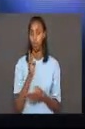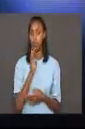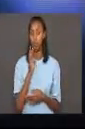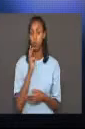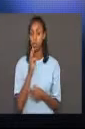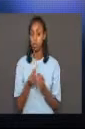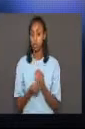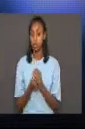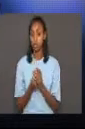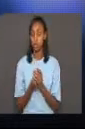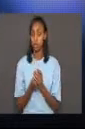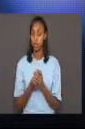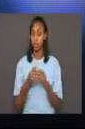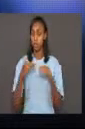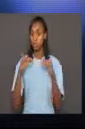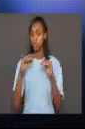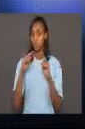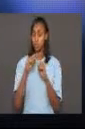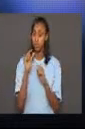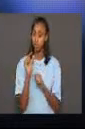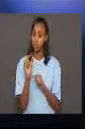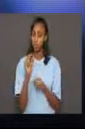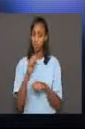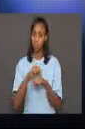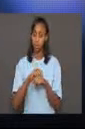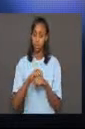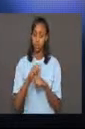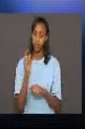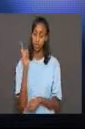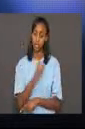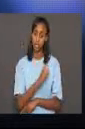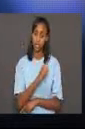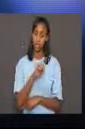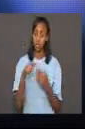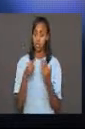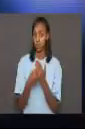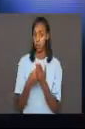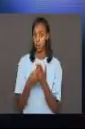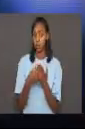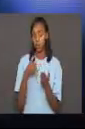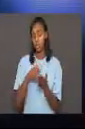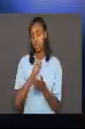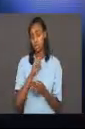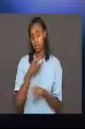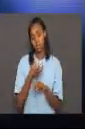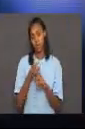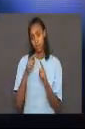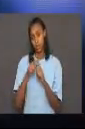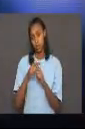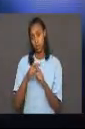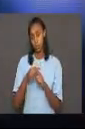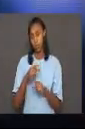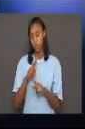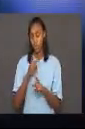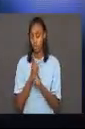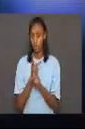Water sources will be limited to a few hours a day so that it will be difficult to